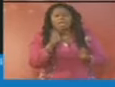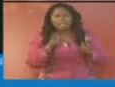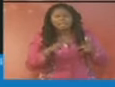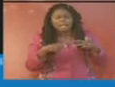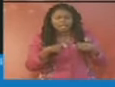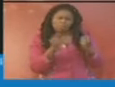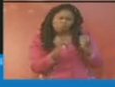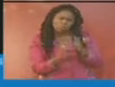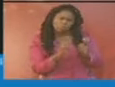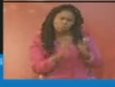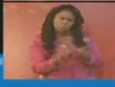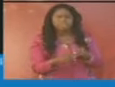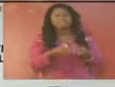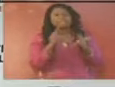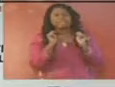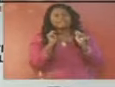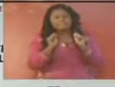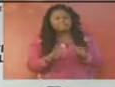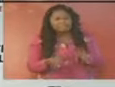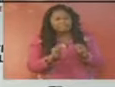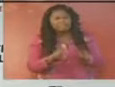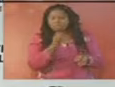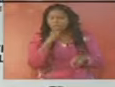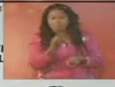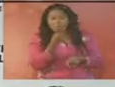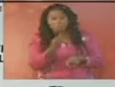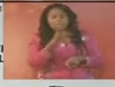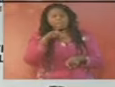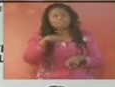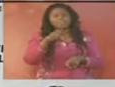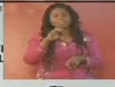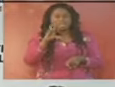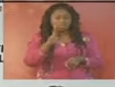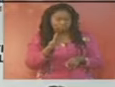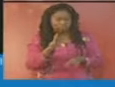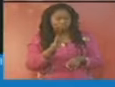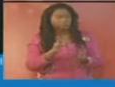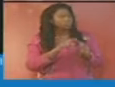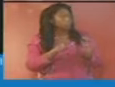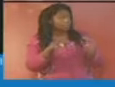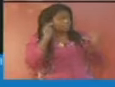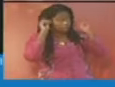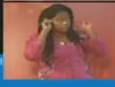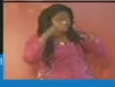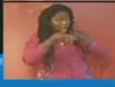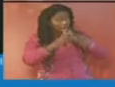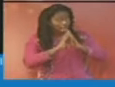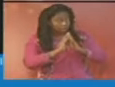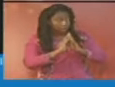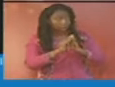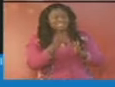PCR. Okay. Thank you. Prior, could you just repeat briefly the first question, please? Sometimes